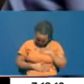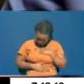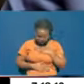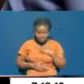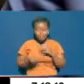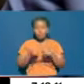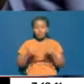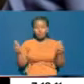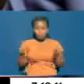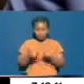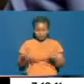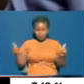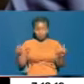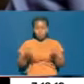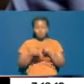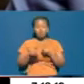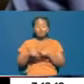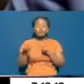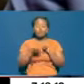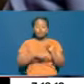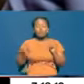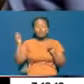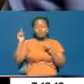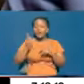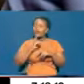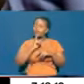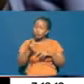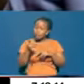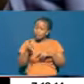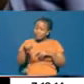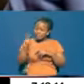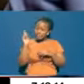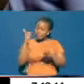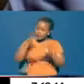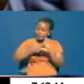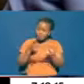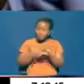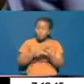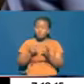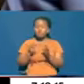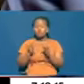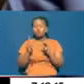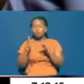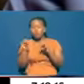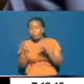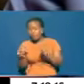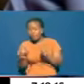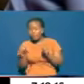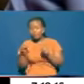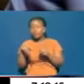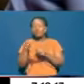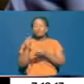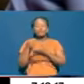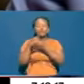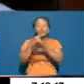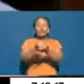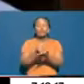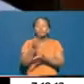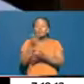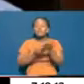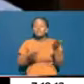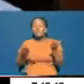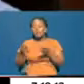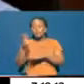sure his contribution at Makueni will help counties, the sub-national governments, to also